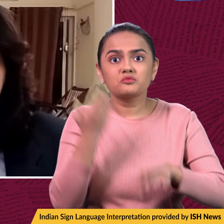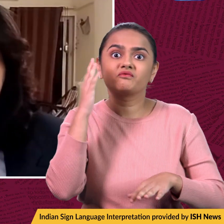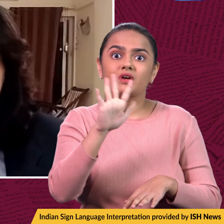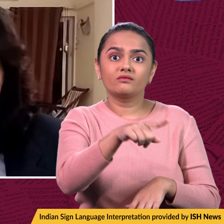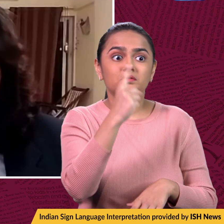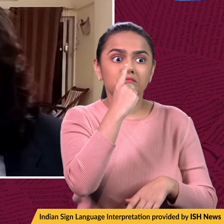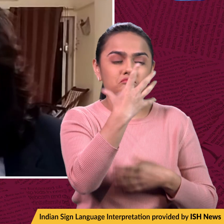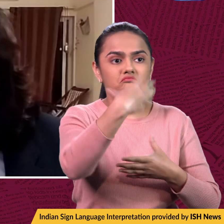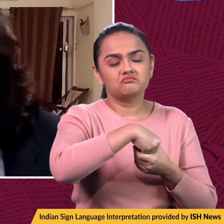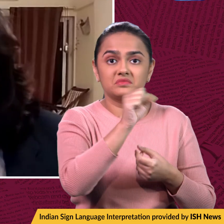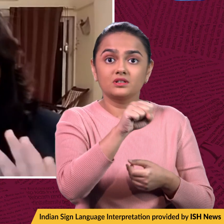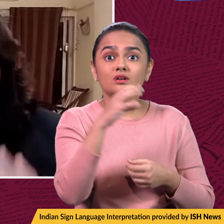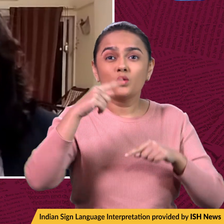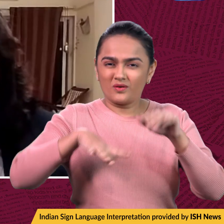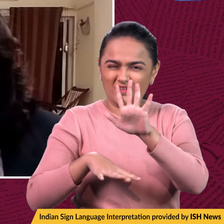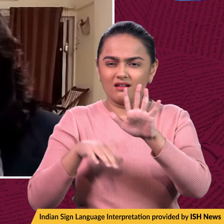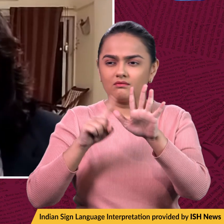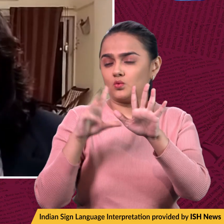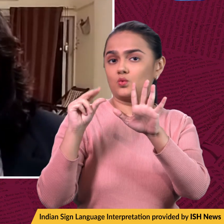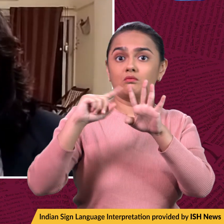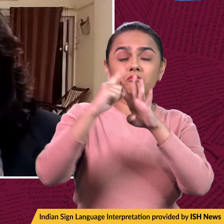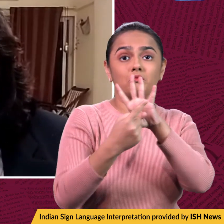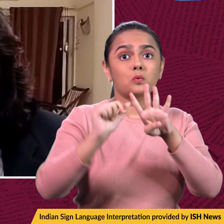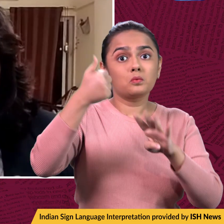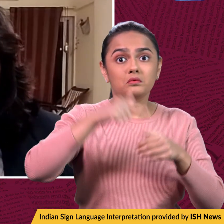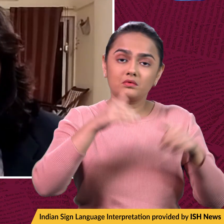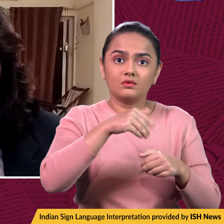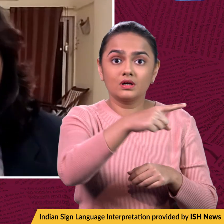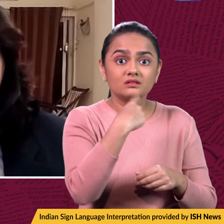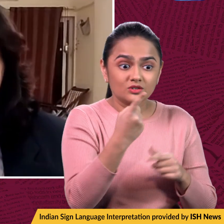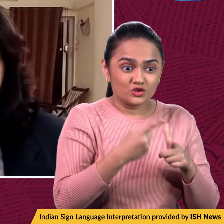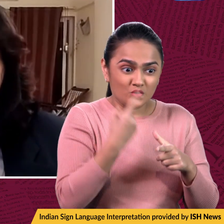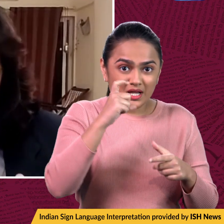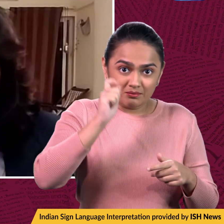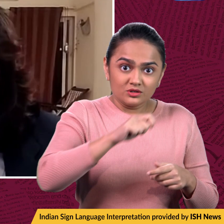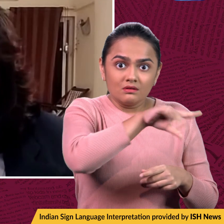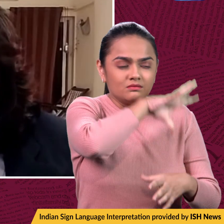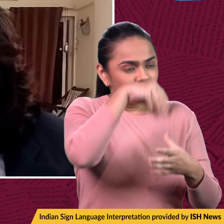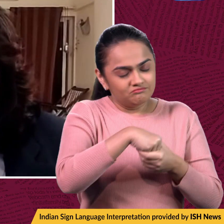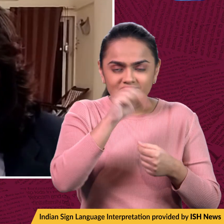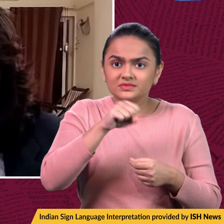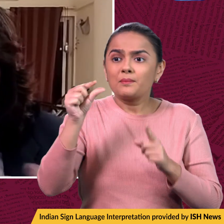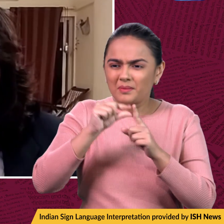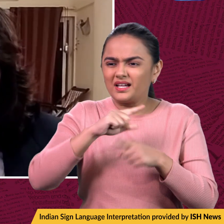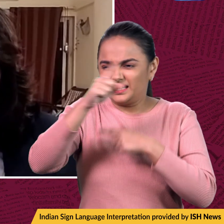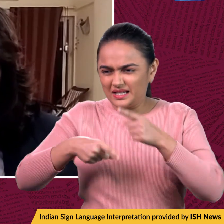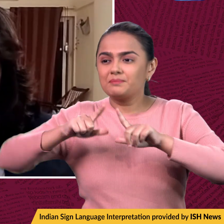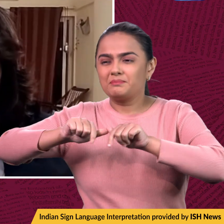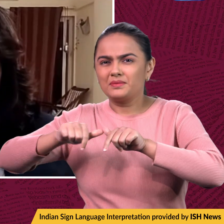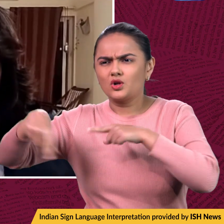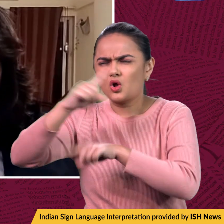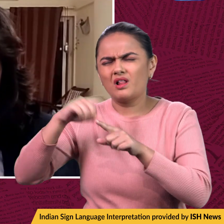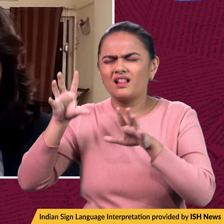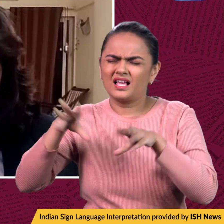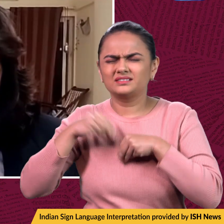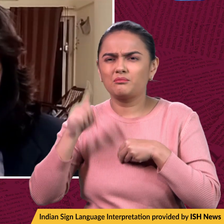5 votes against 4. After endorsement by the Judicial Commission, her name will be considered by a parliamentary committee, which rarely